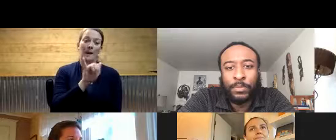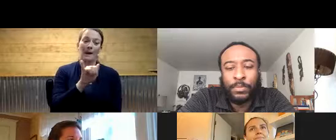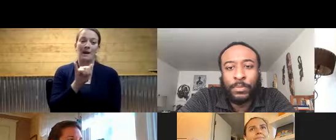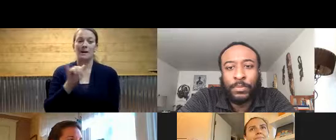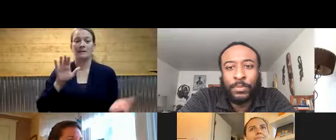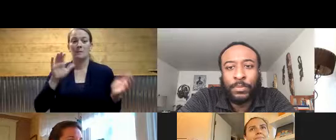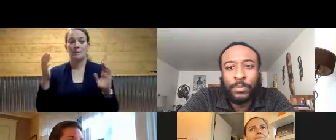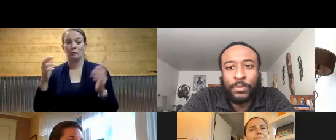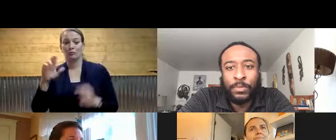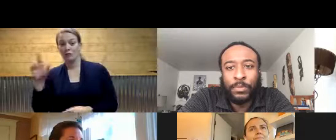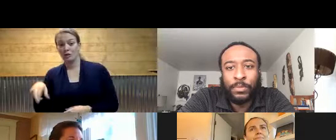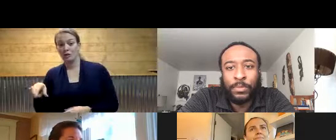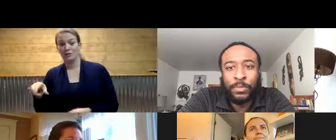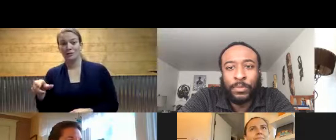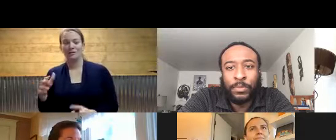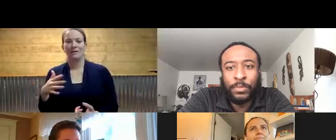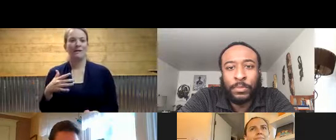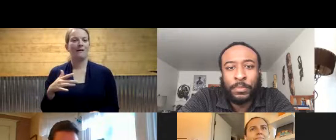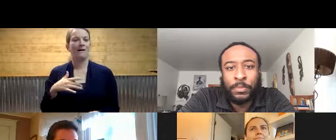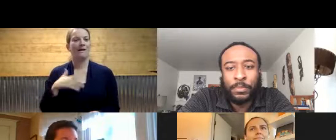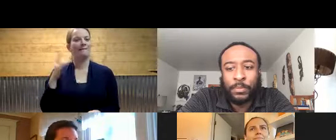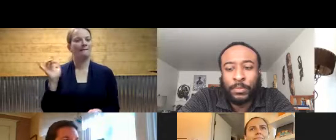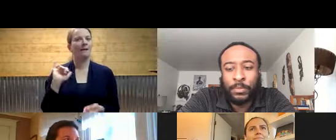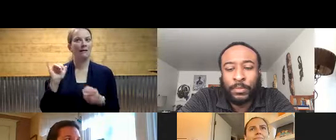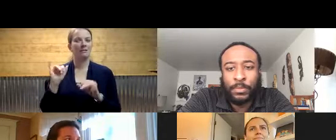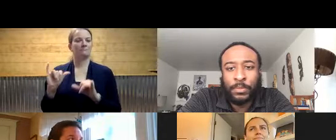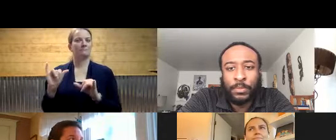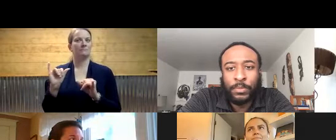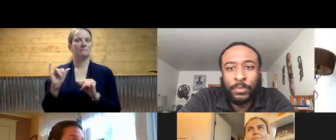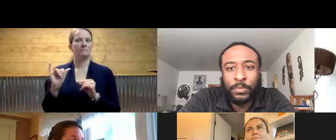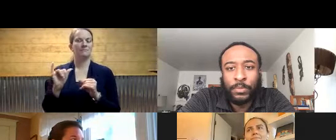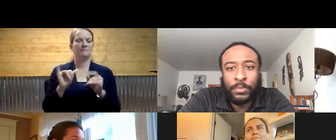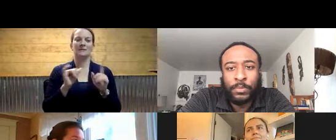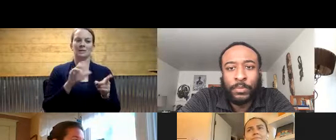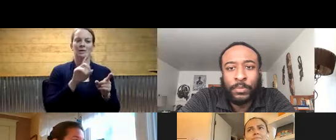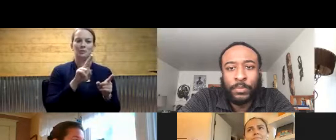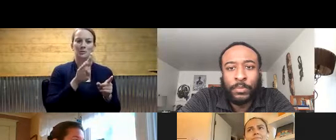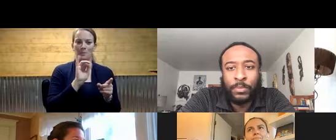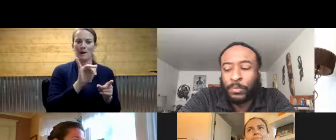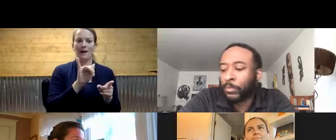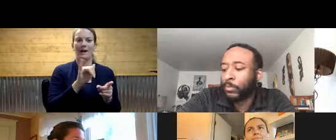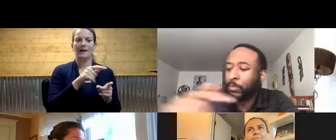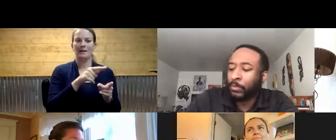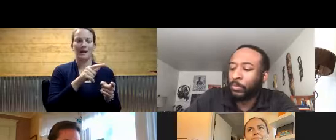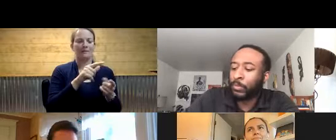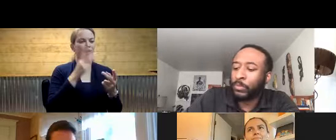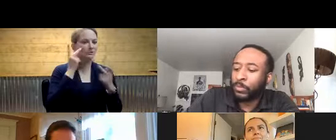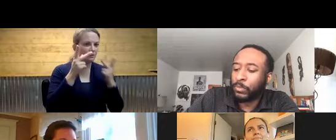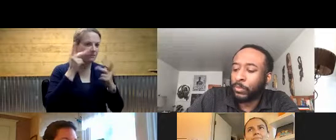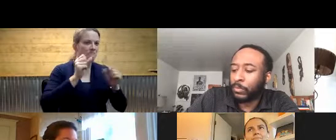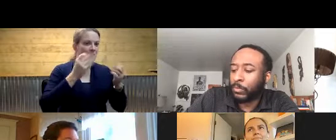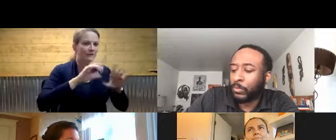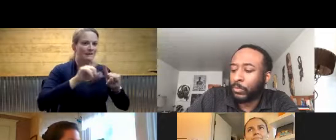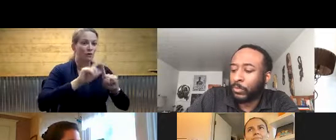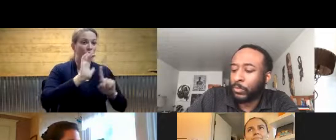like it kind of grew for me a little bit. I was exposed to different cultures in Dubai versus exposed to different cultures over here. Like